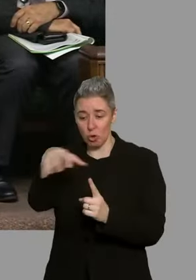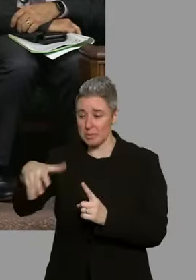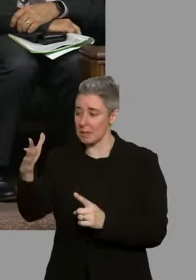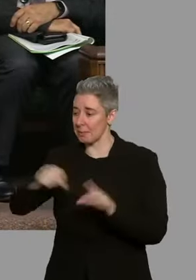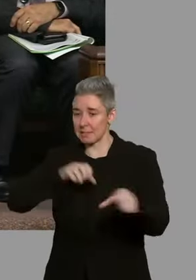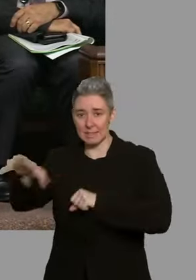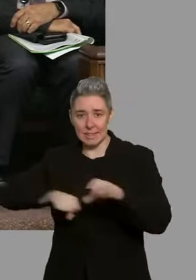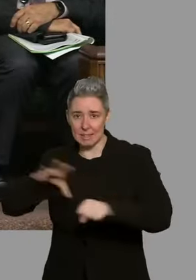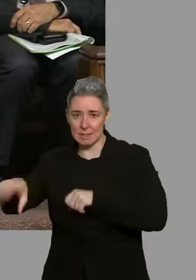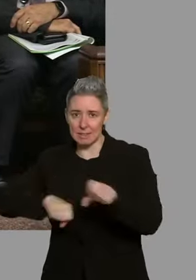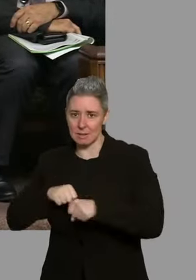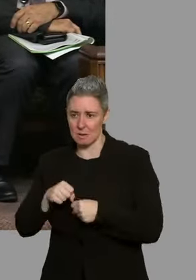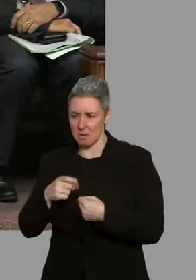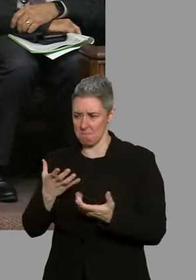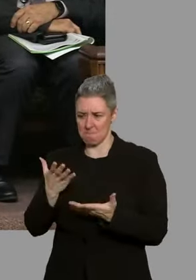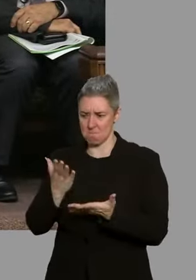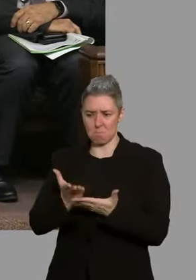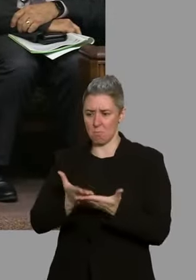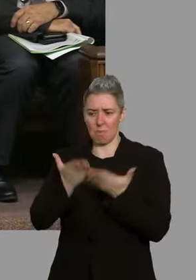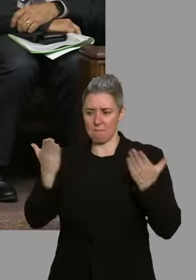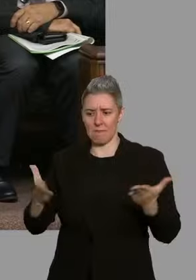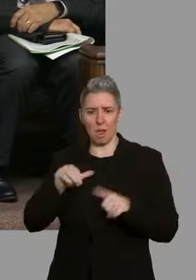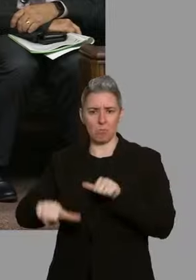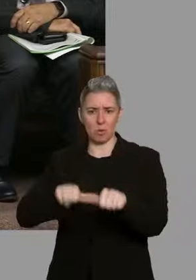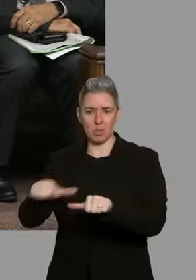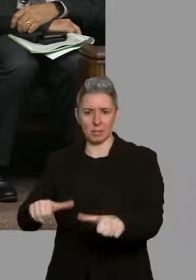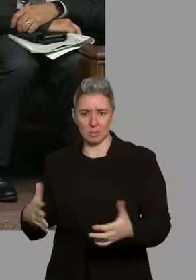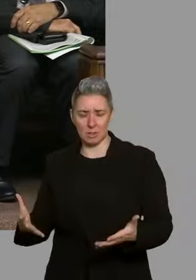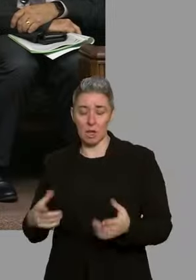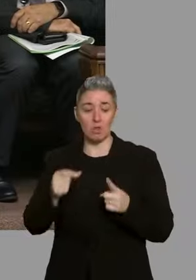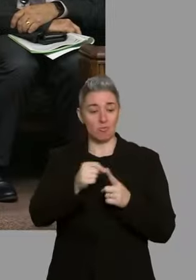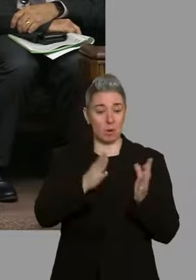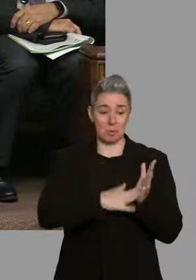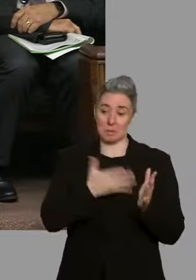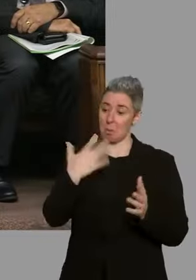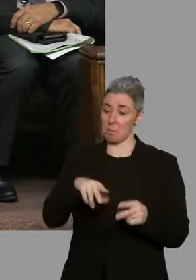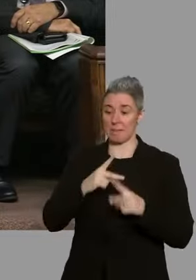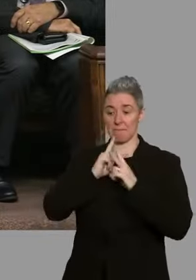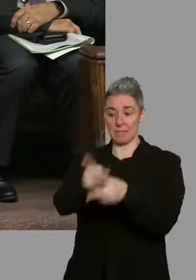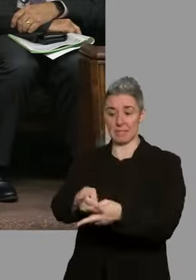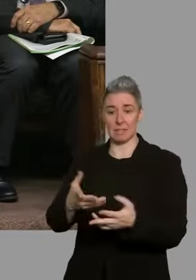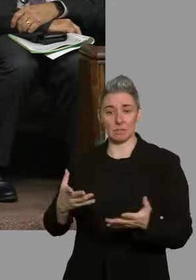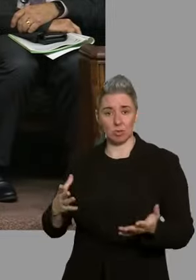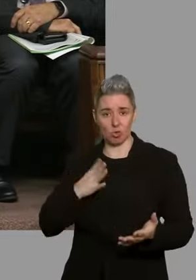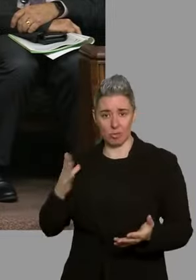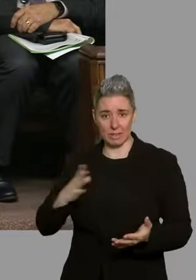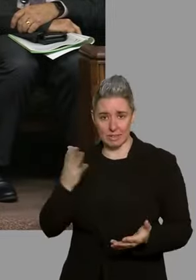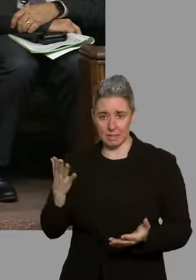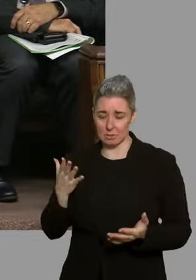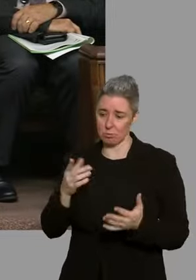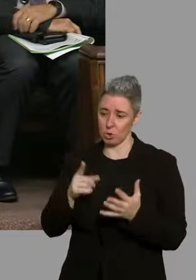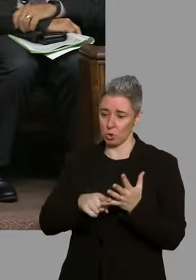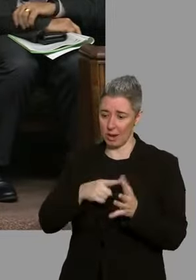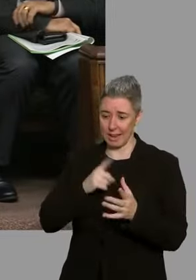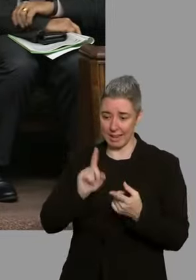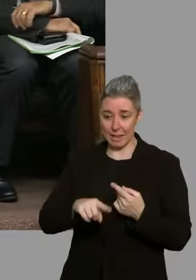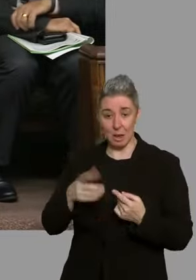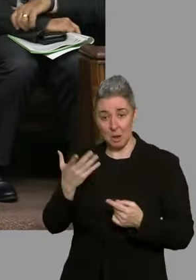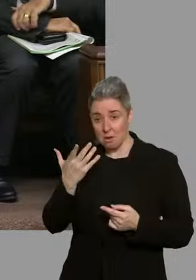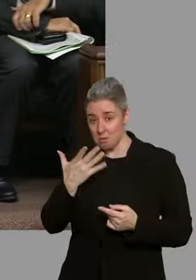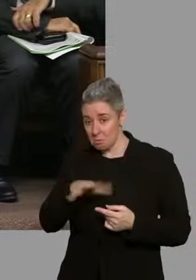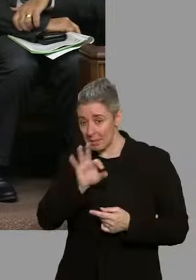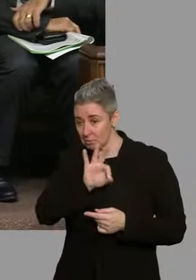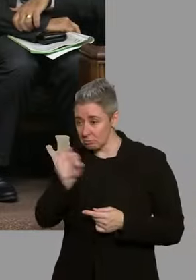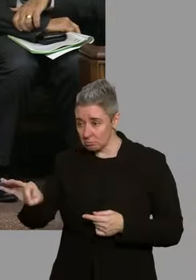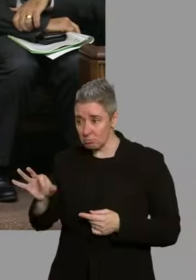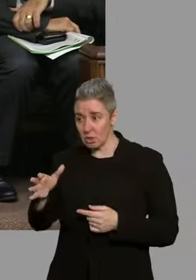now demand that Ryan Cornelius was freed, given that the United Nations came to the conclusion that his